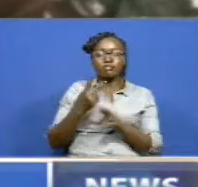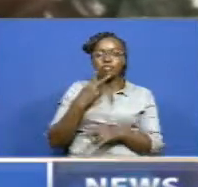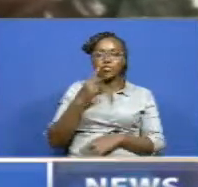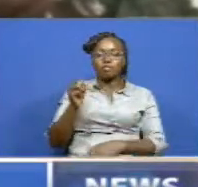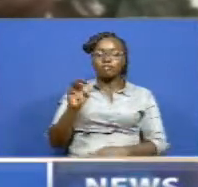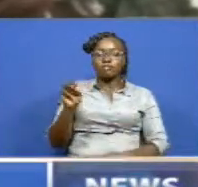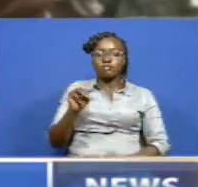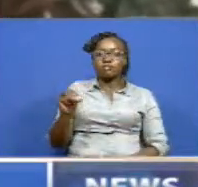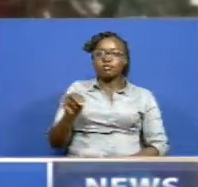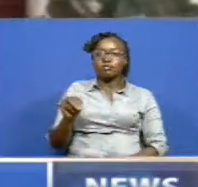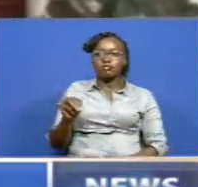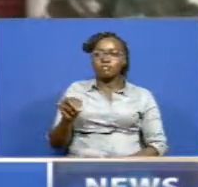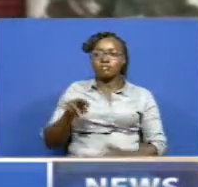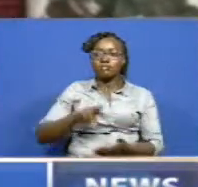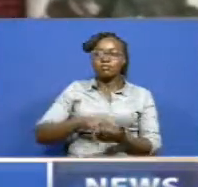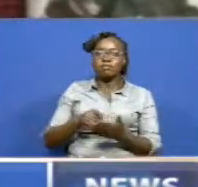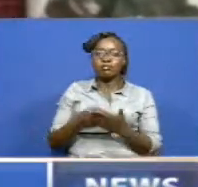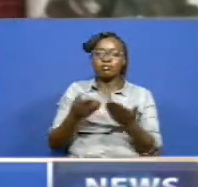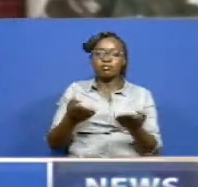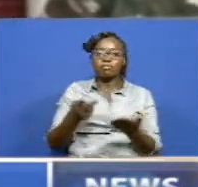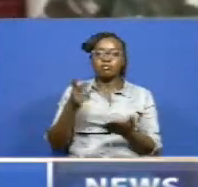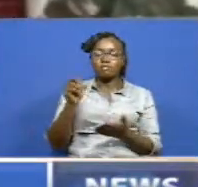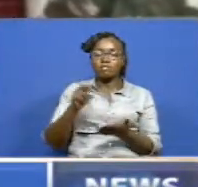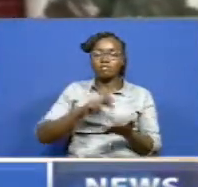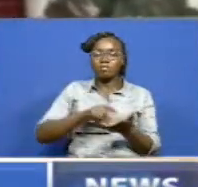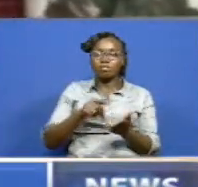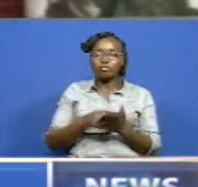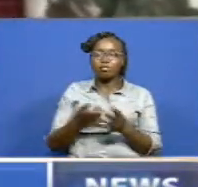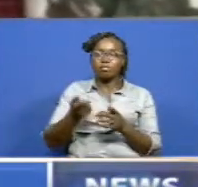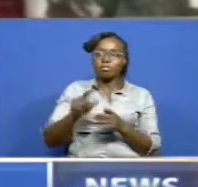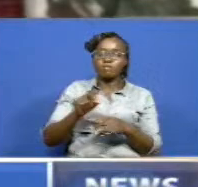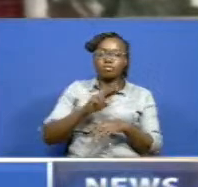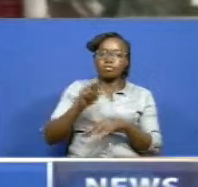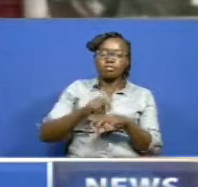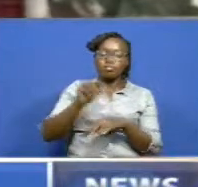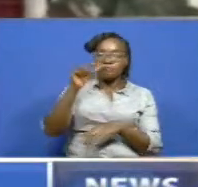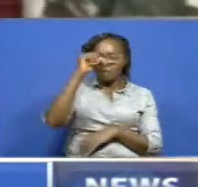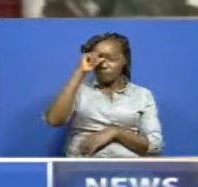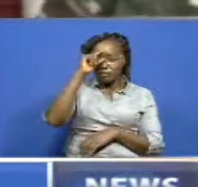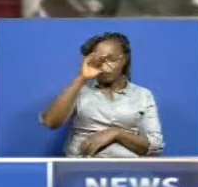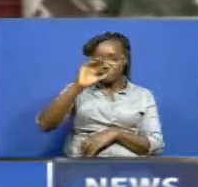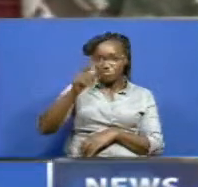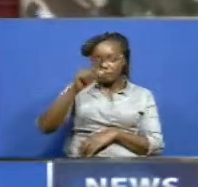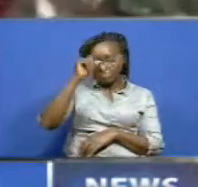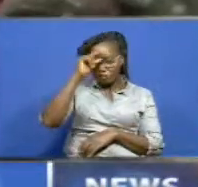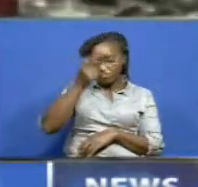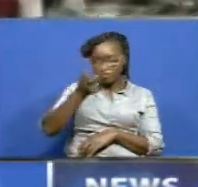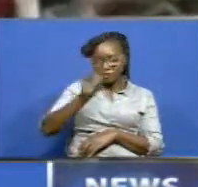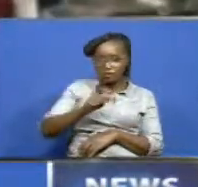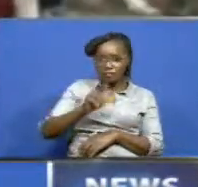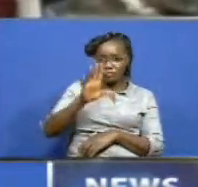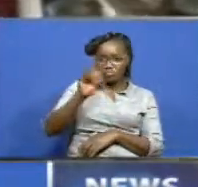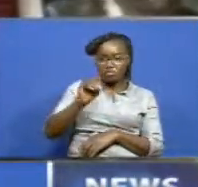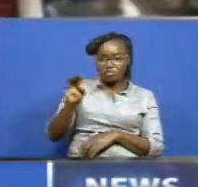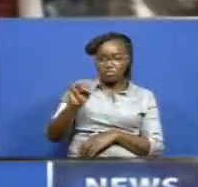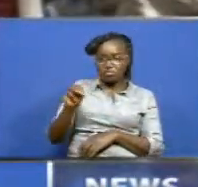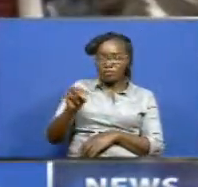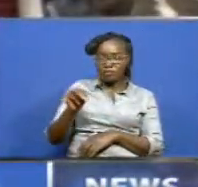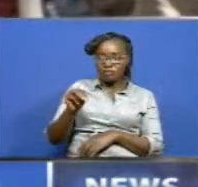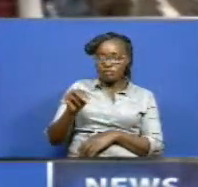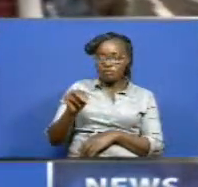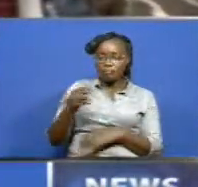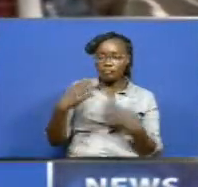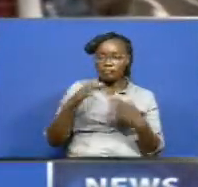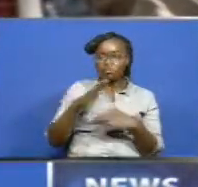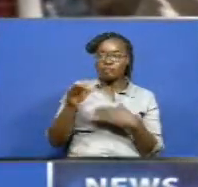hapa katika huu mradi. Kuna milioni 20 ambao itaongezwa na national government, county government tunaongeza milioni 50 ili wananchi wote